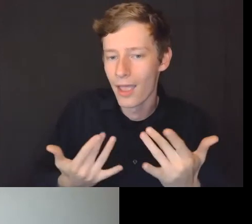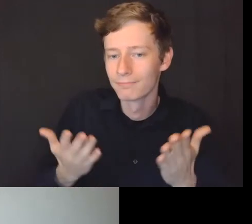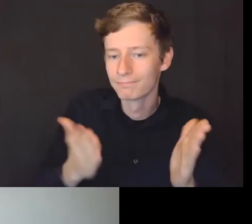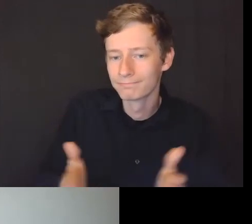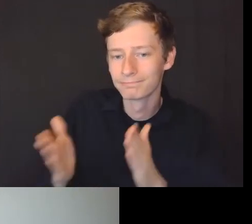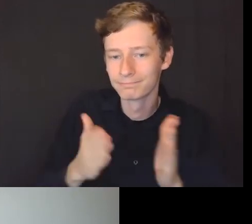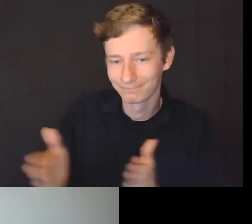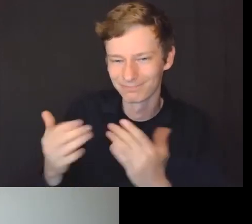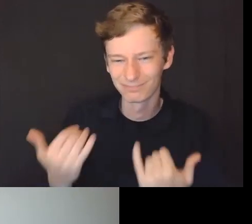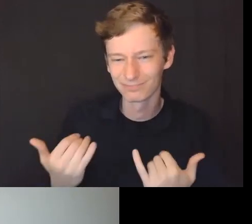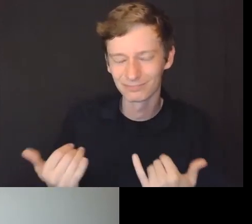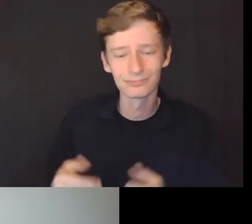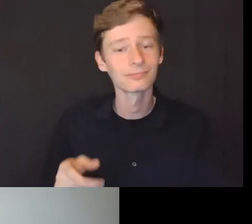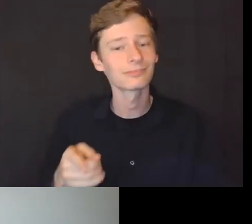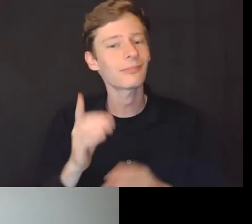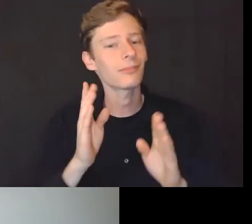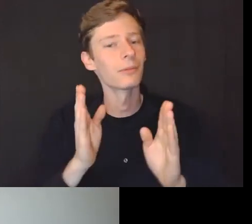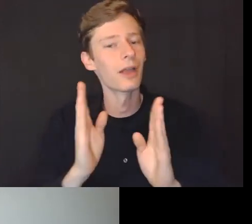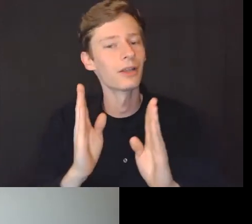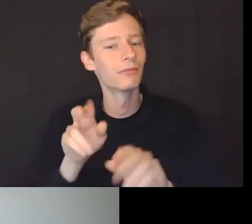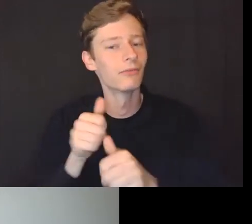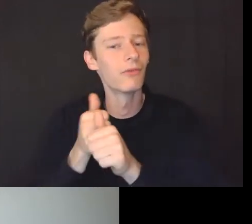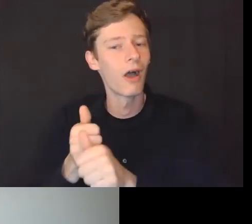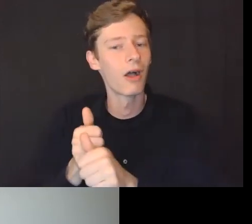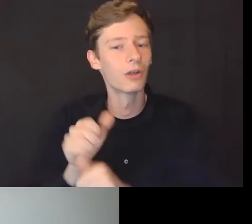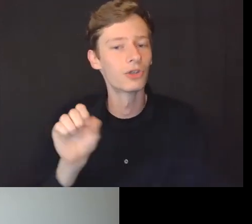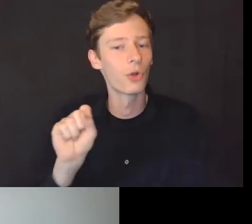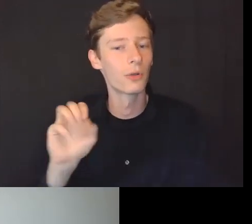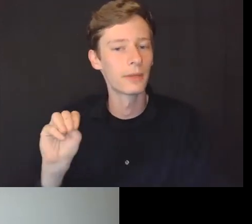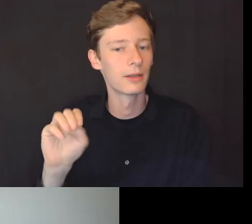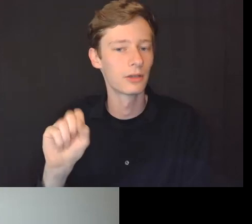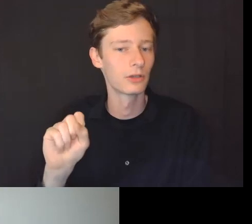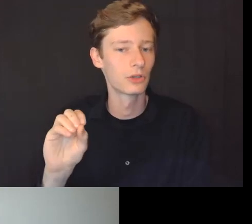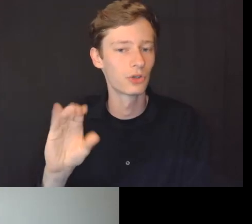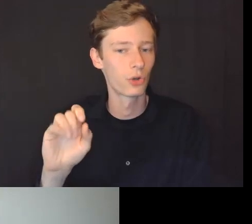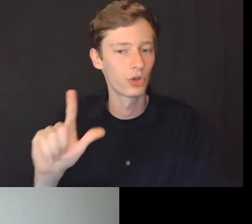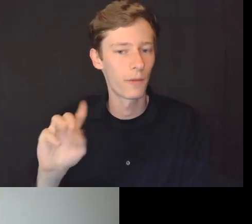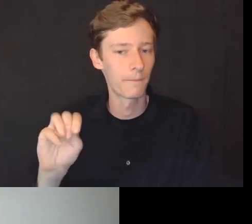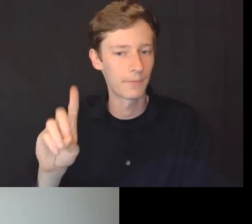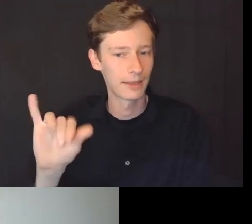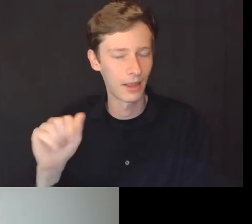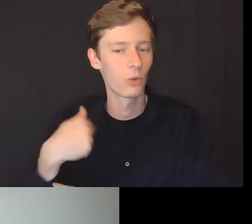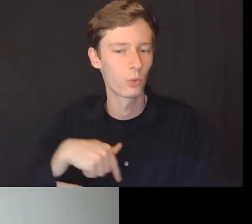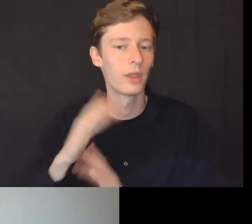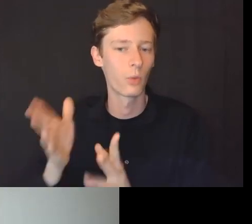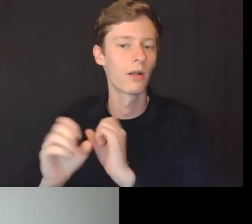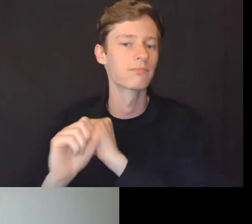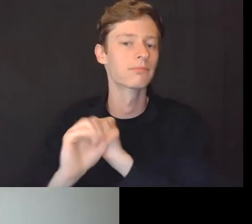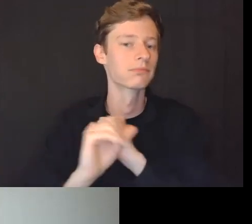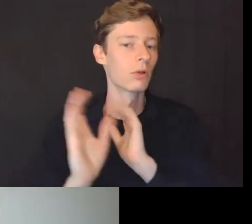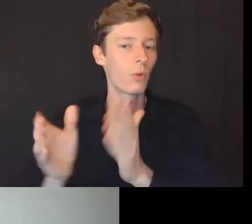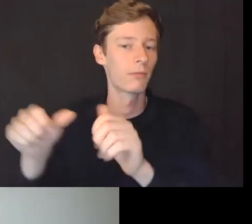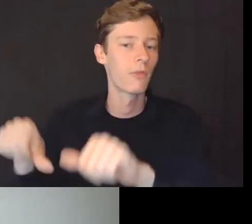but stay tuned to our social media. And I know our partners will all be putting out the word about these upcoming events and how we can